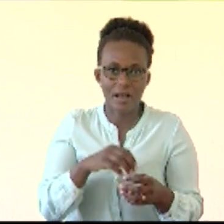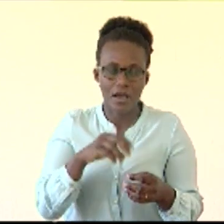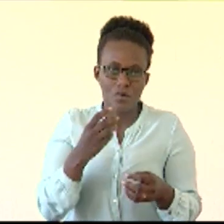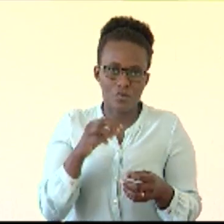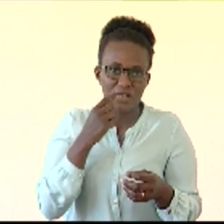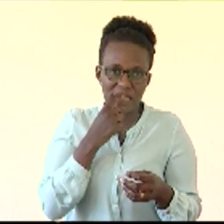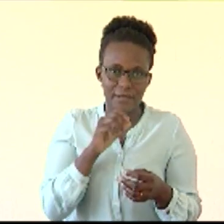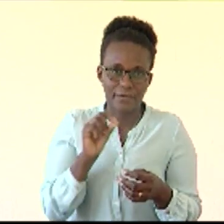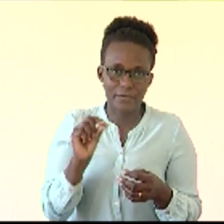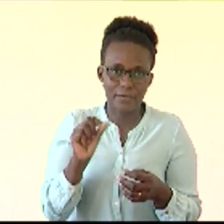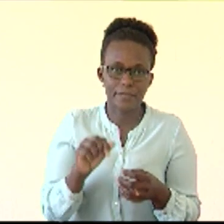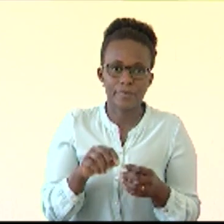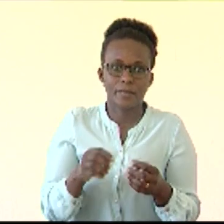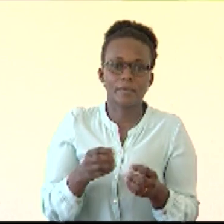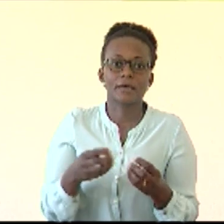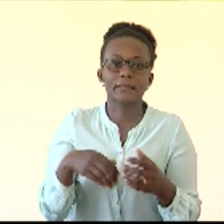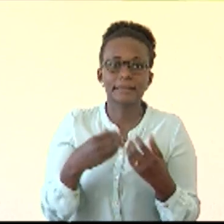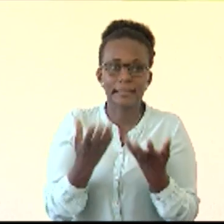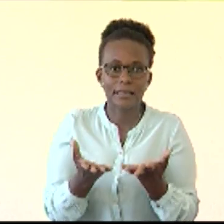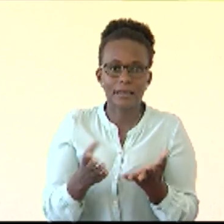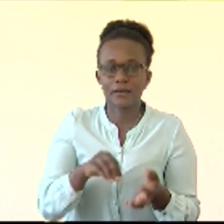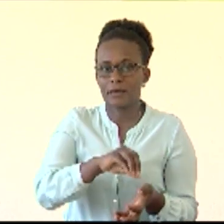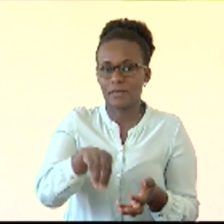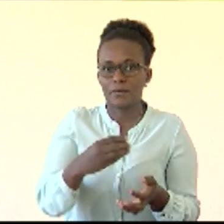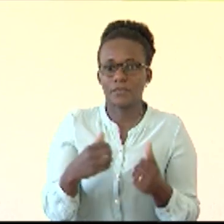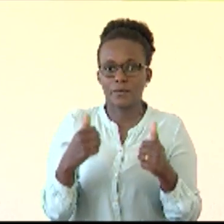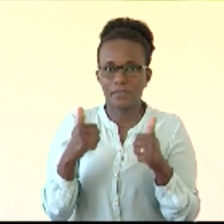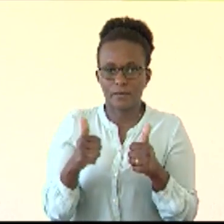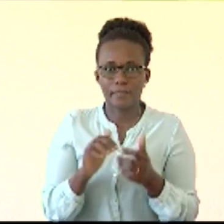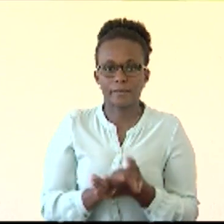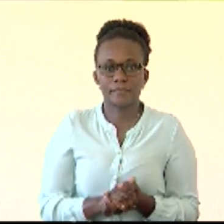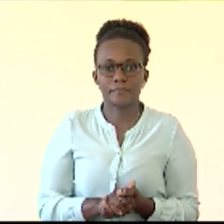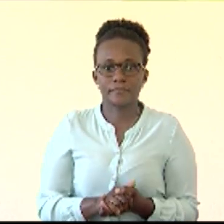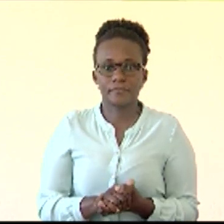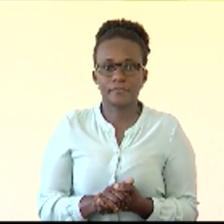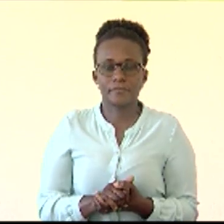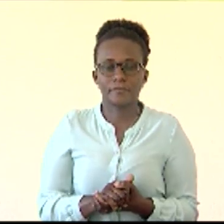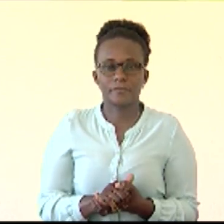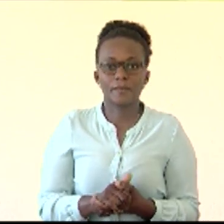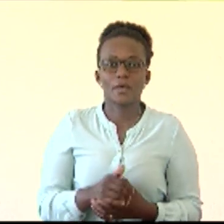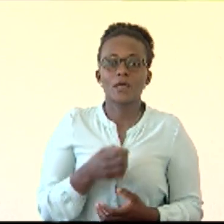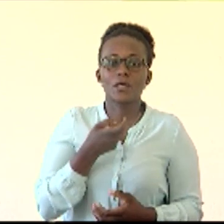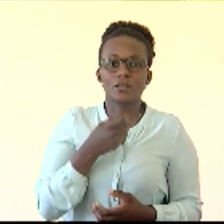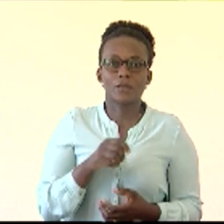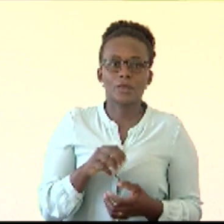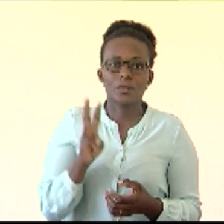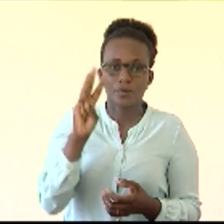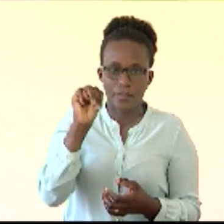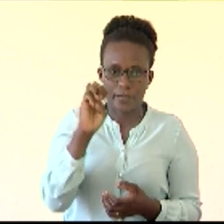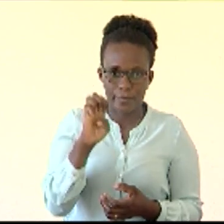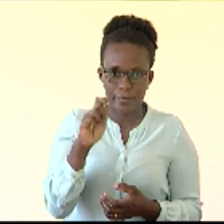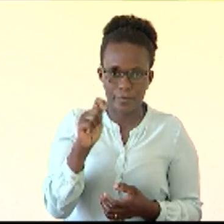pure metal used to coat. That metal used to coat must be anode, and it has to be